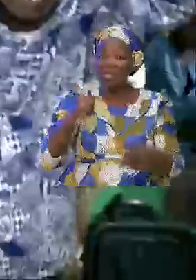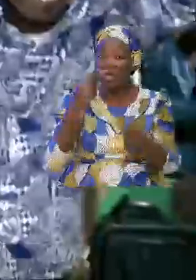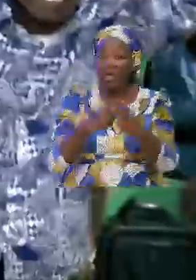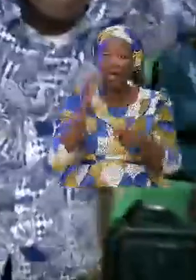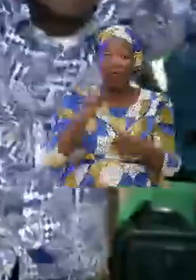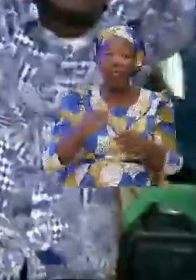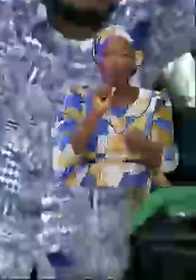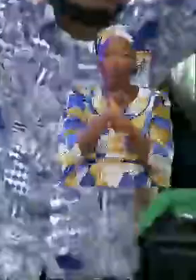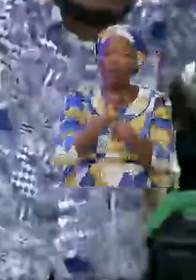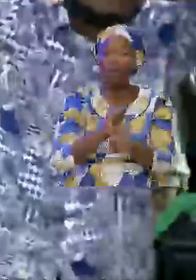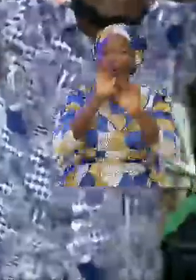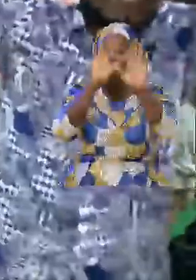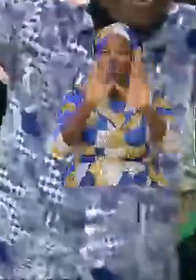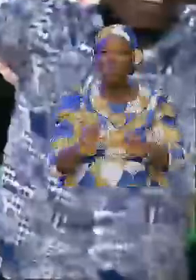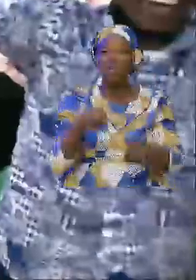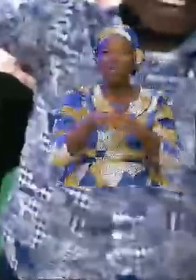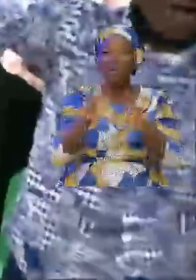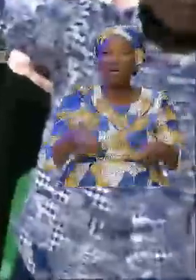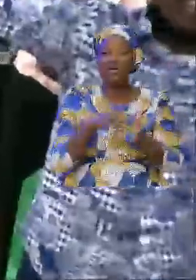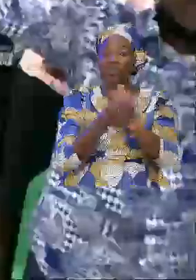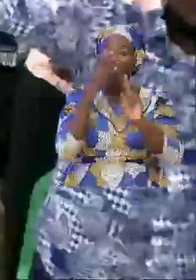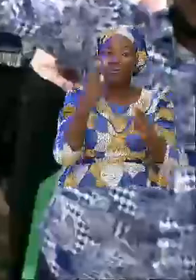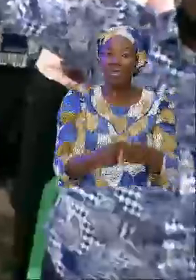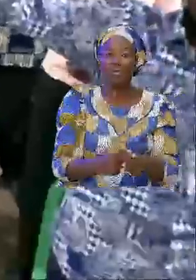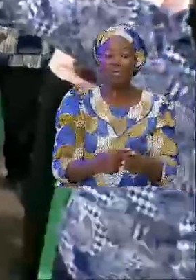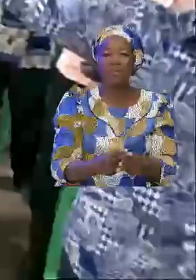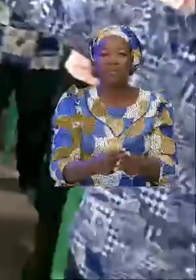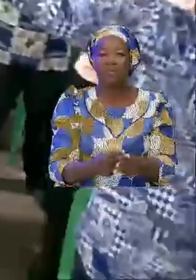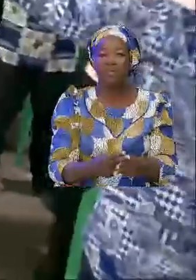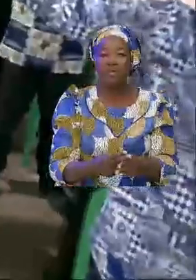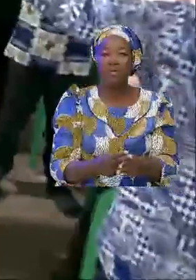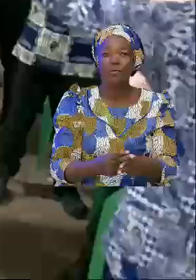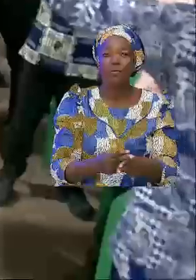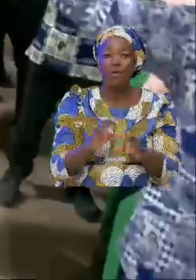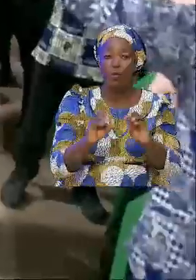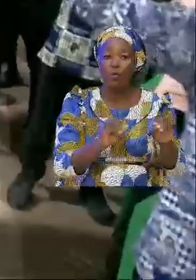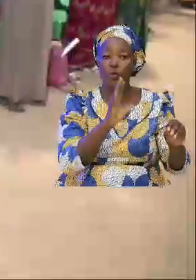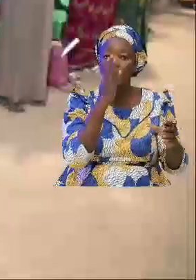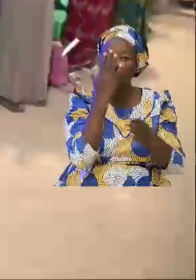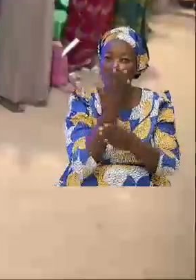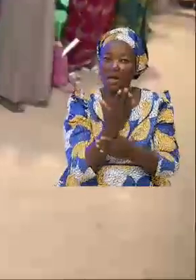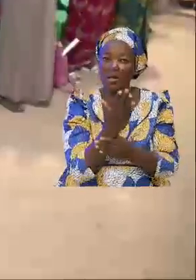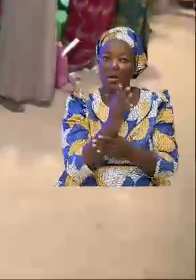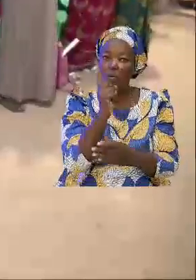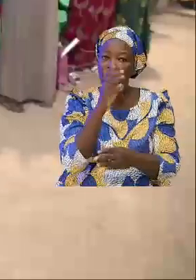The Lord is ready now, and the name is going to work wonders in your life.